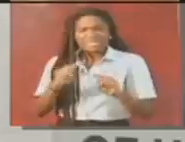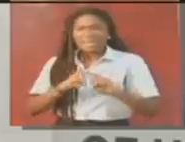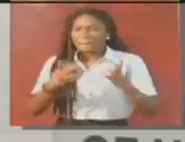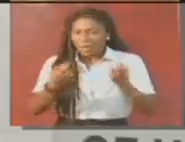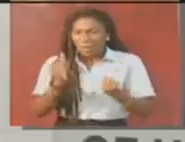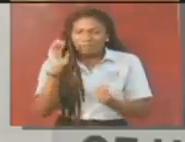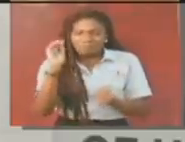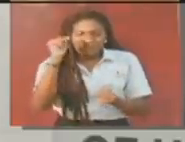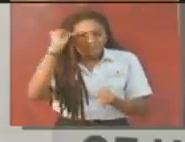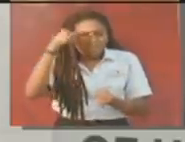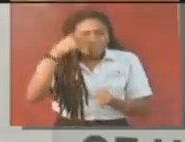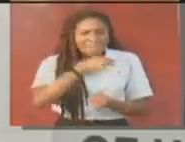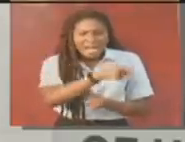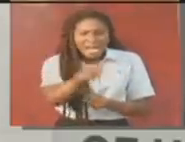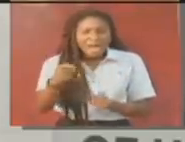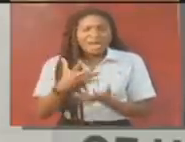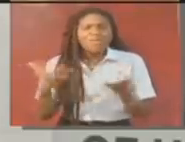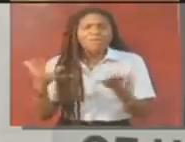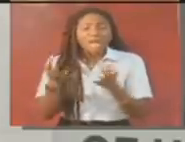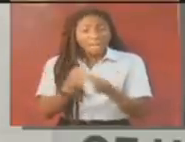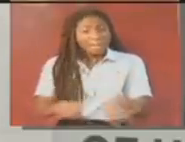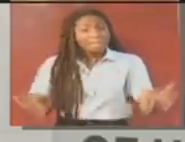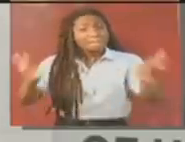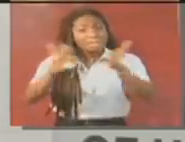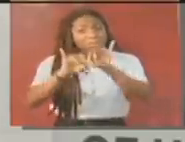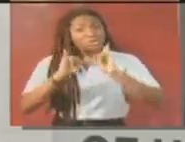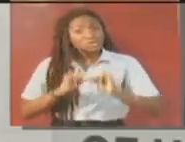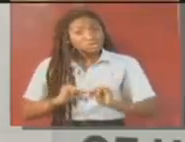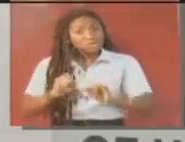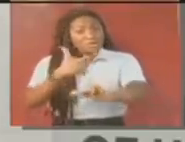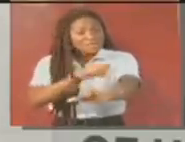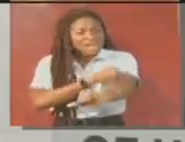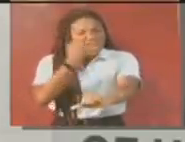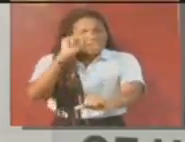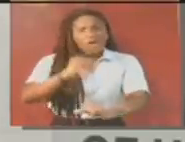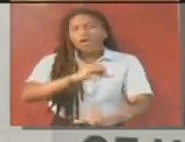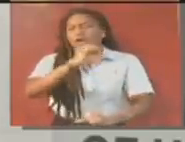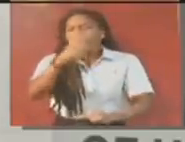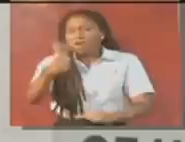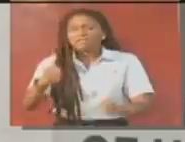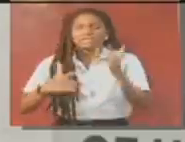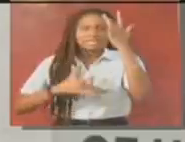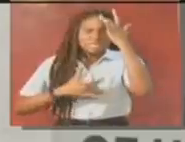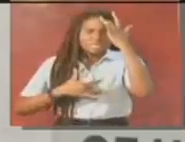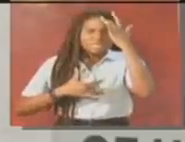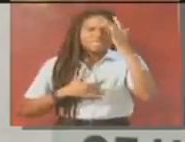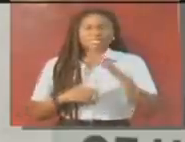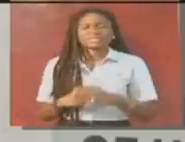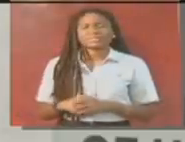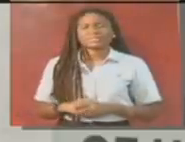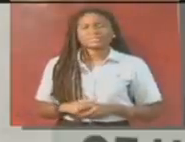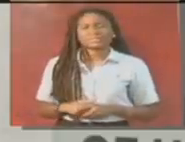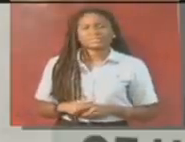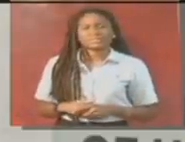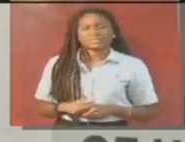remind the public that it is important that we continue to vaccinate against all our vaccine-preventable